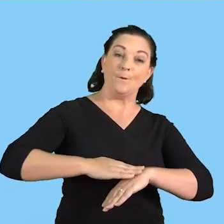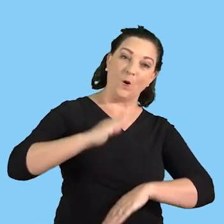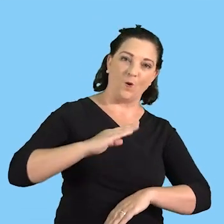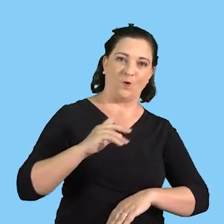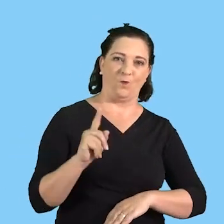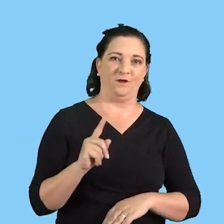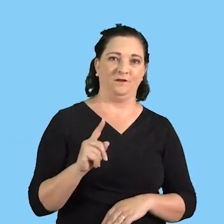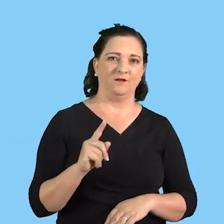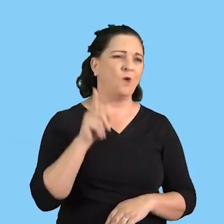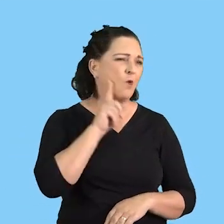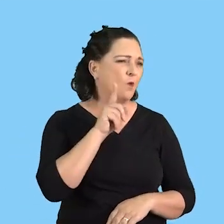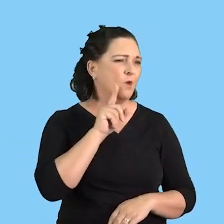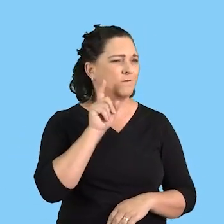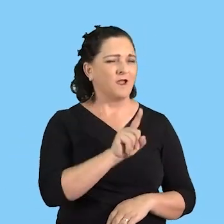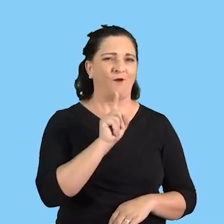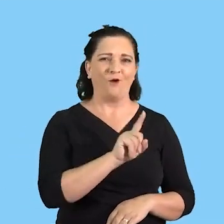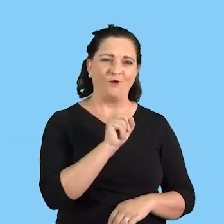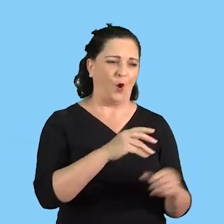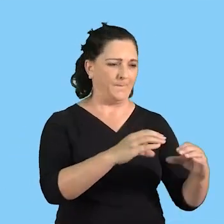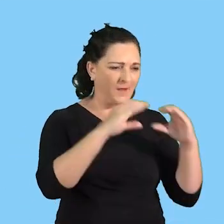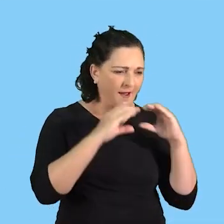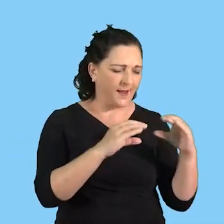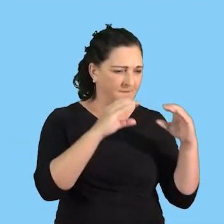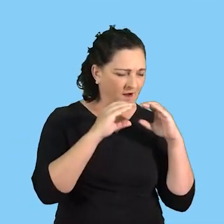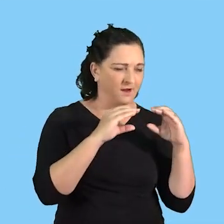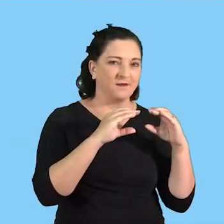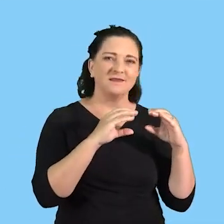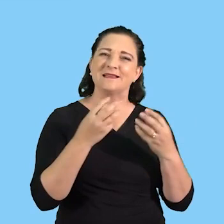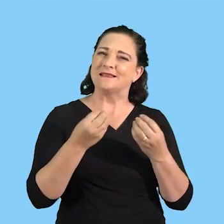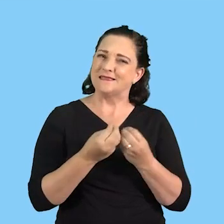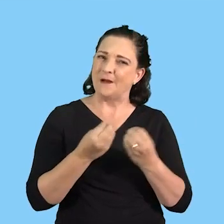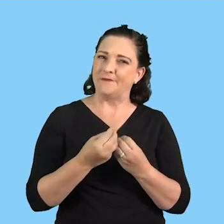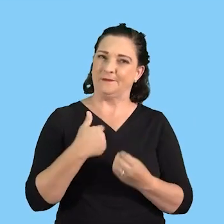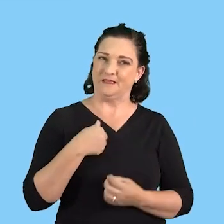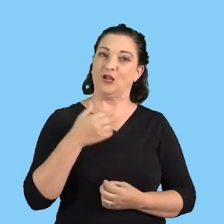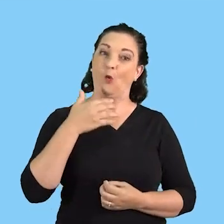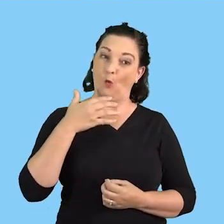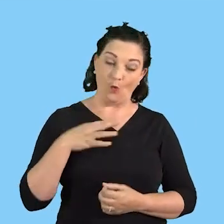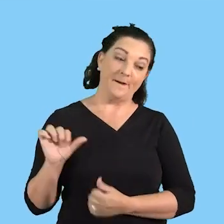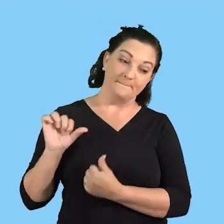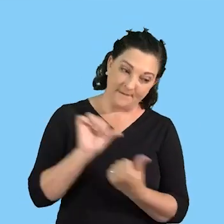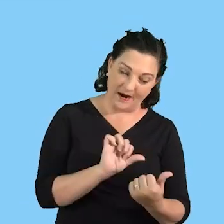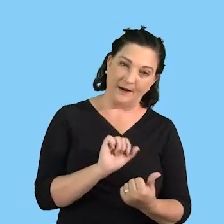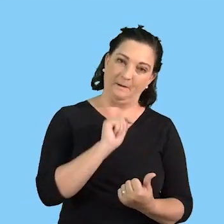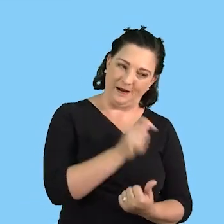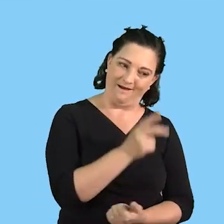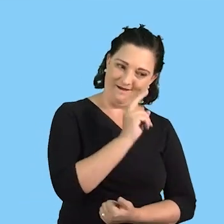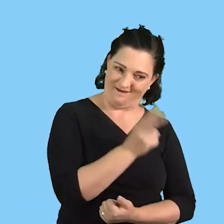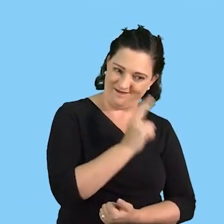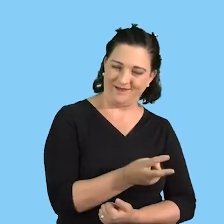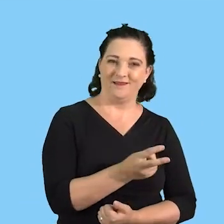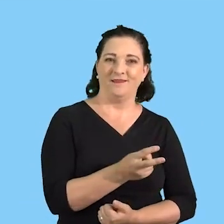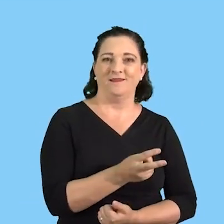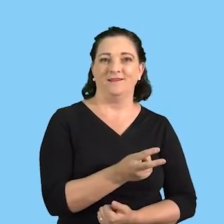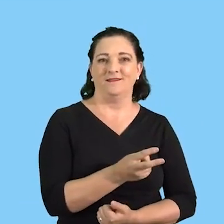simple terms, every time I eat this burger, there must be something that is making me to want to come back and buy